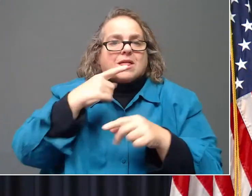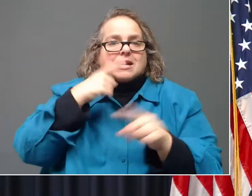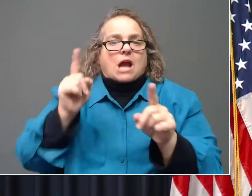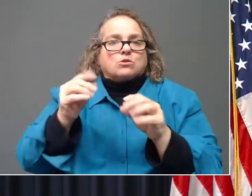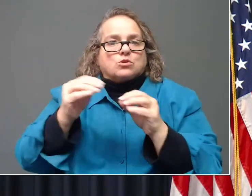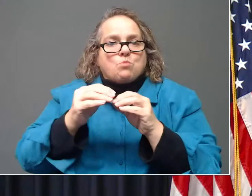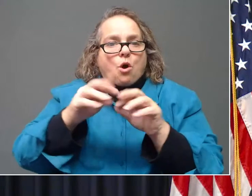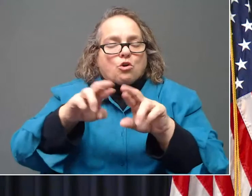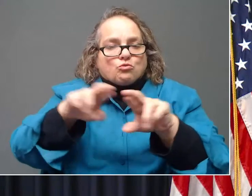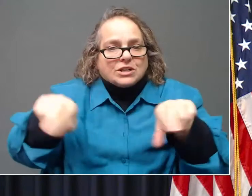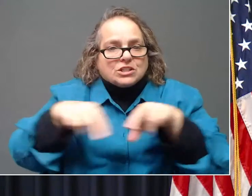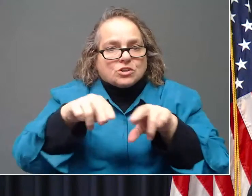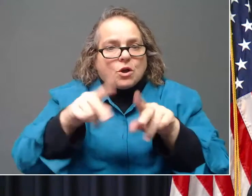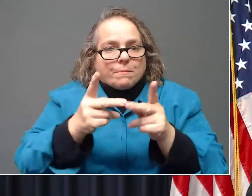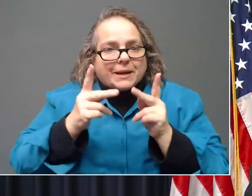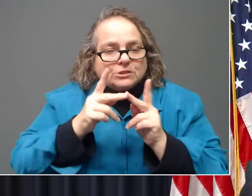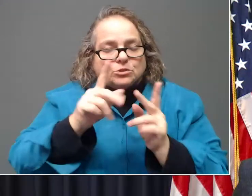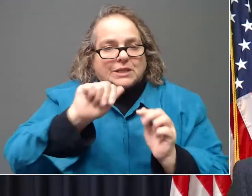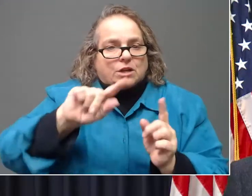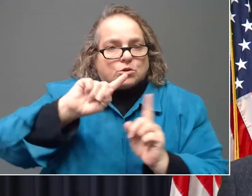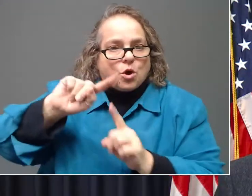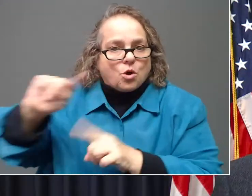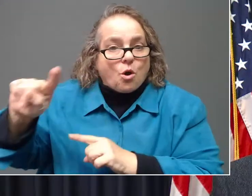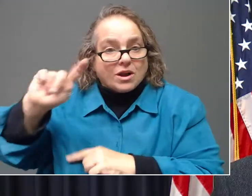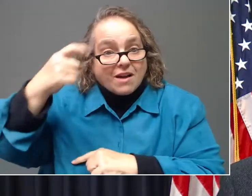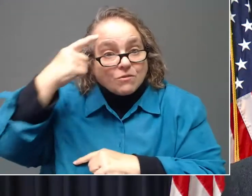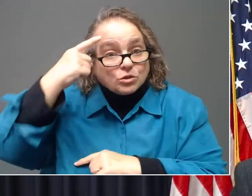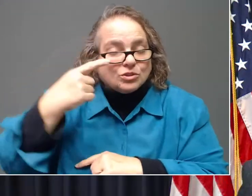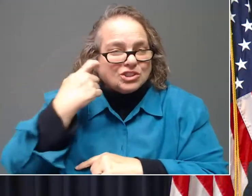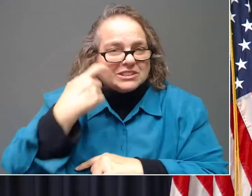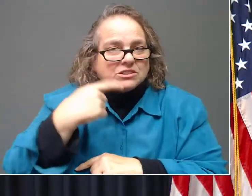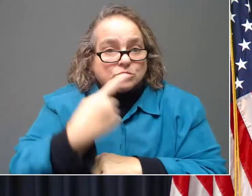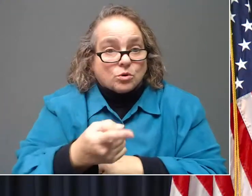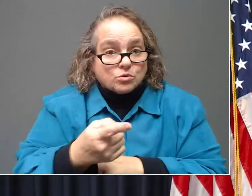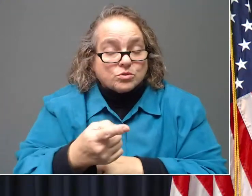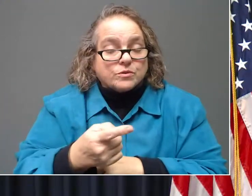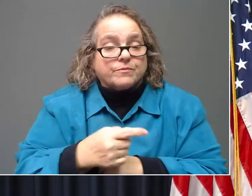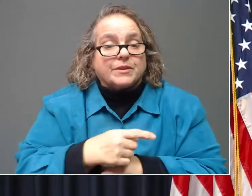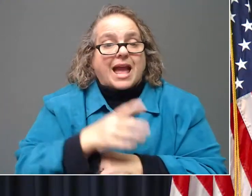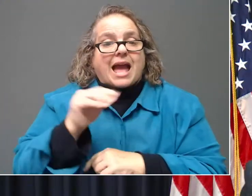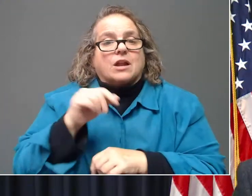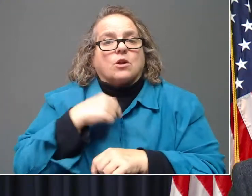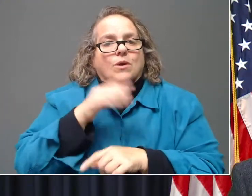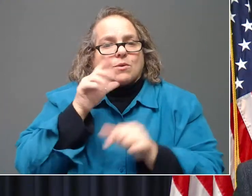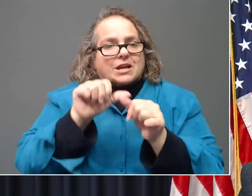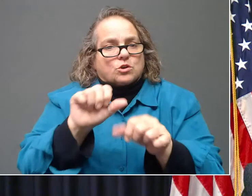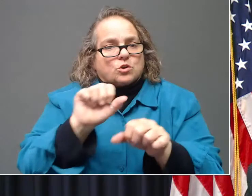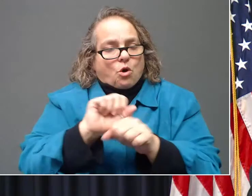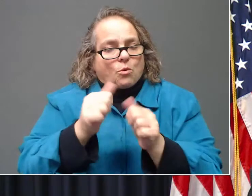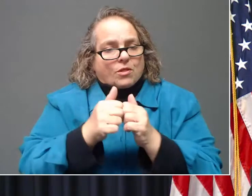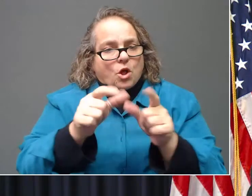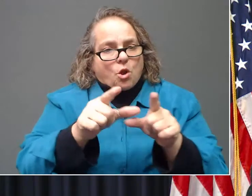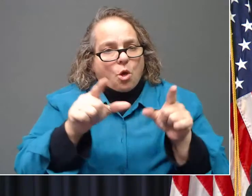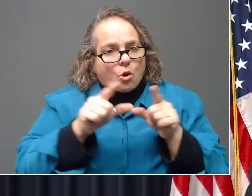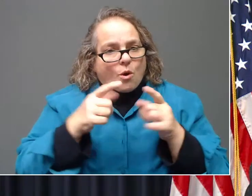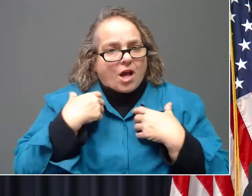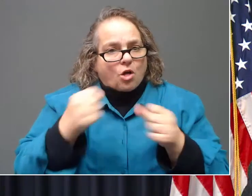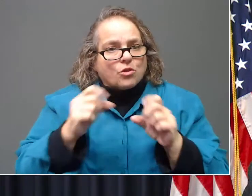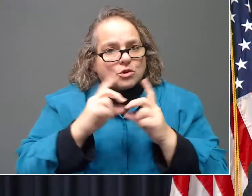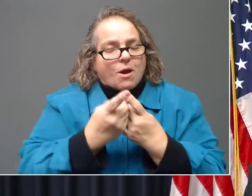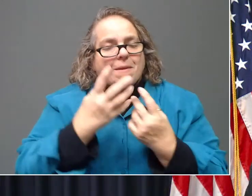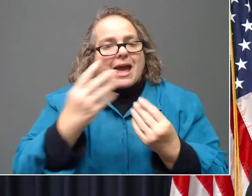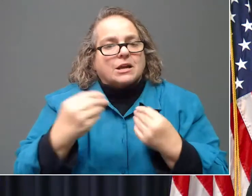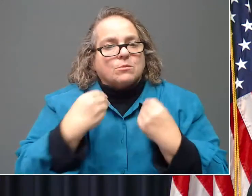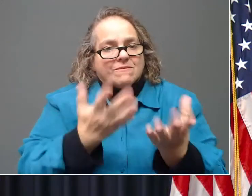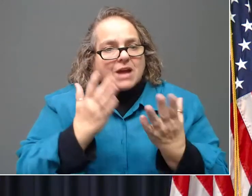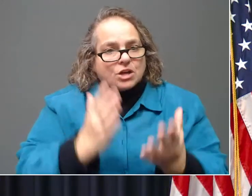The governor just spoke to that, while also continuing to work with local health departments and other providers. So